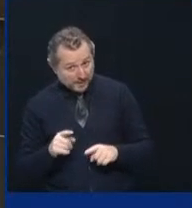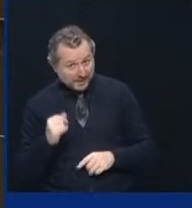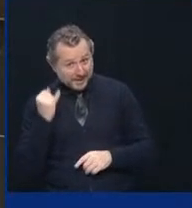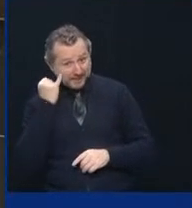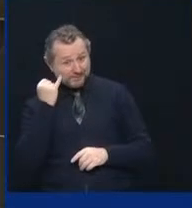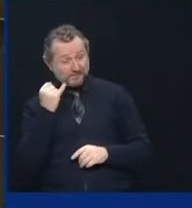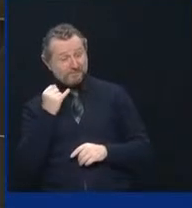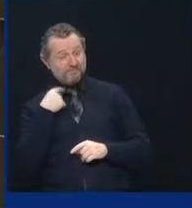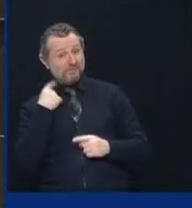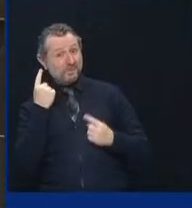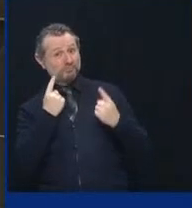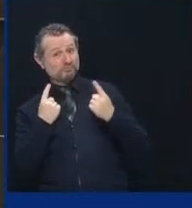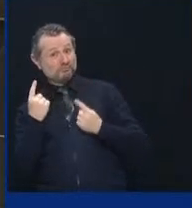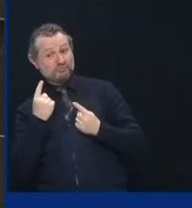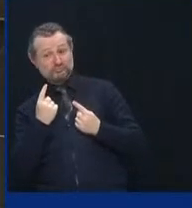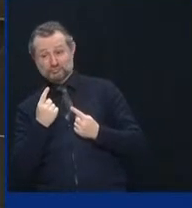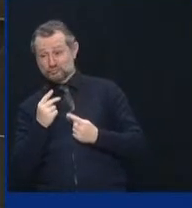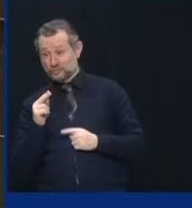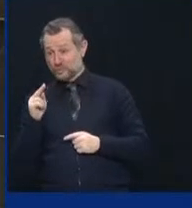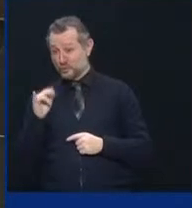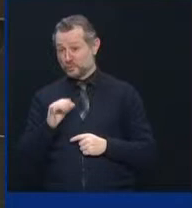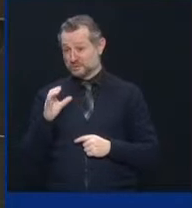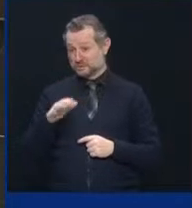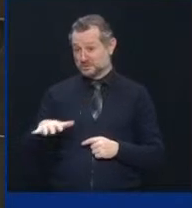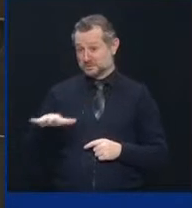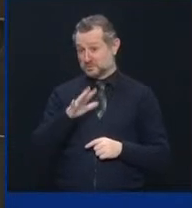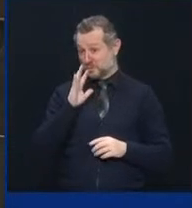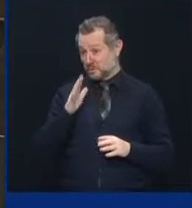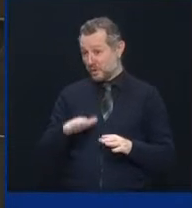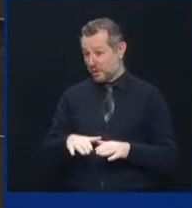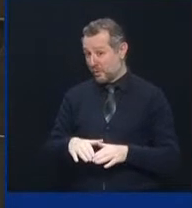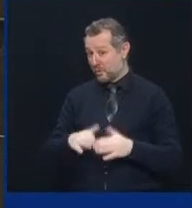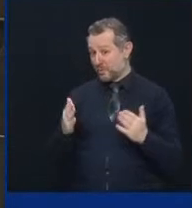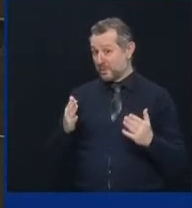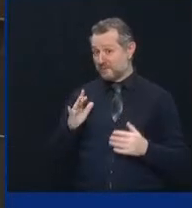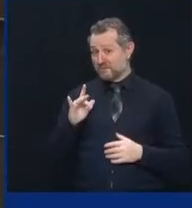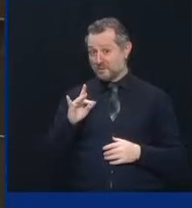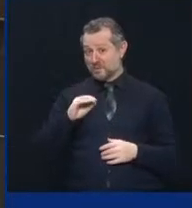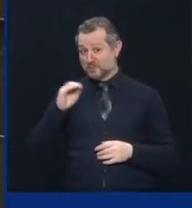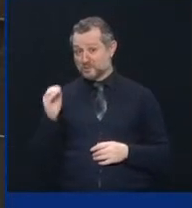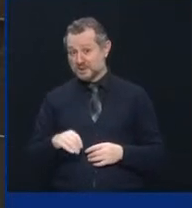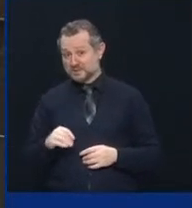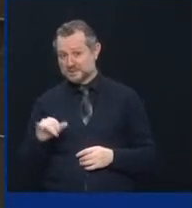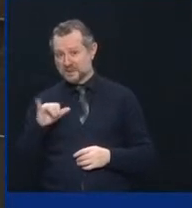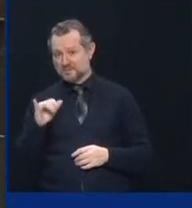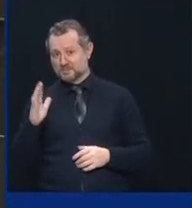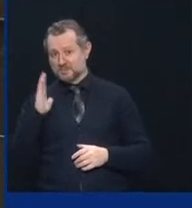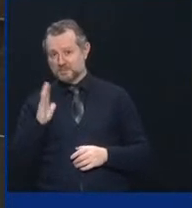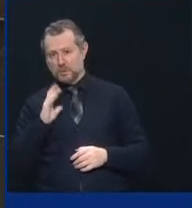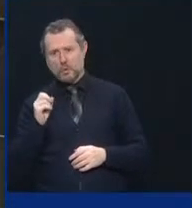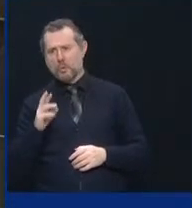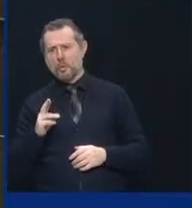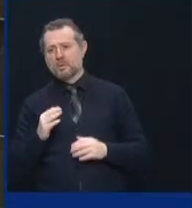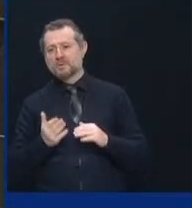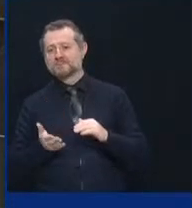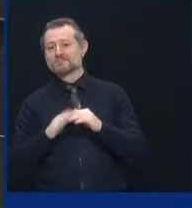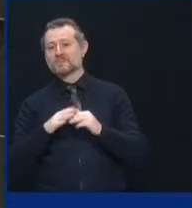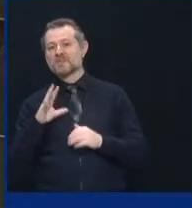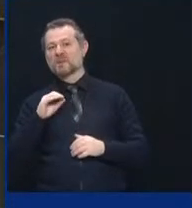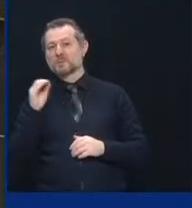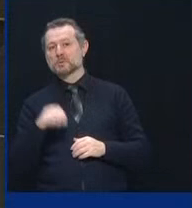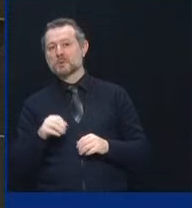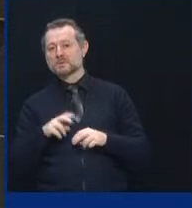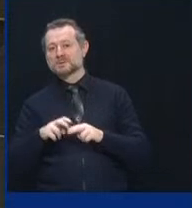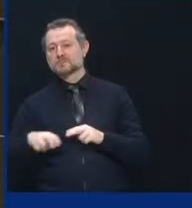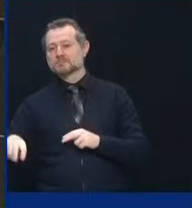to open to 25%, which is what it used to be, or to the 50% that now exists in the suburbs? And